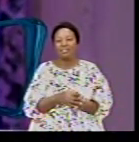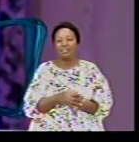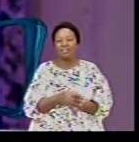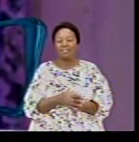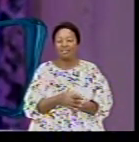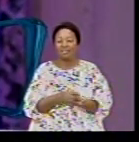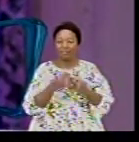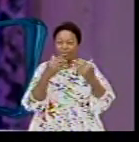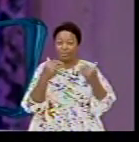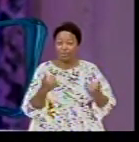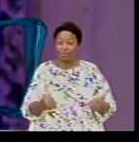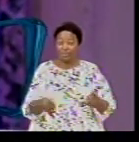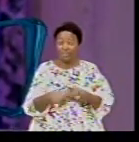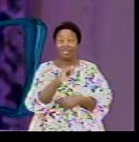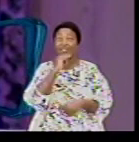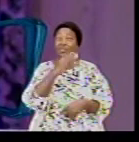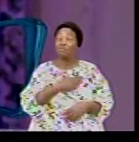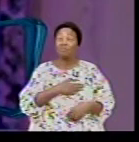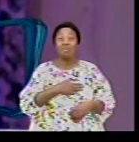Today is my day.